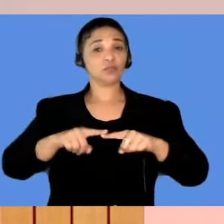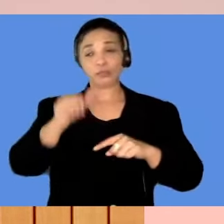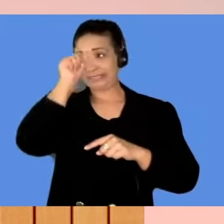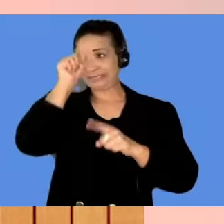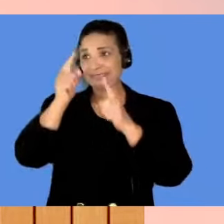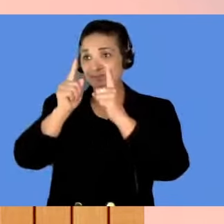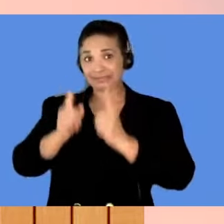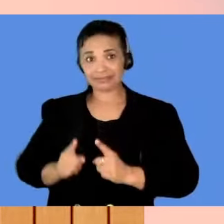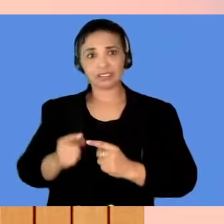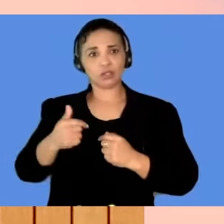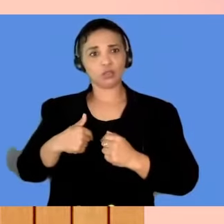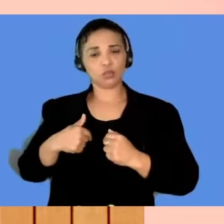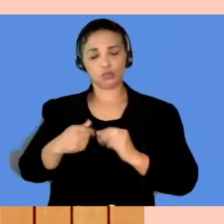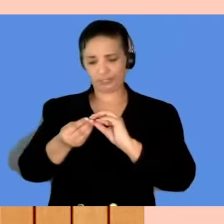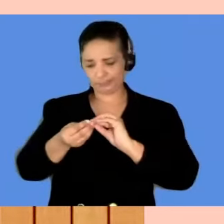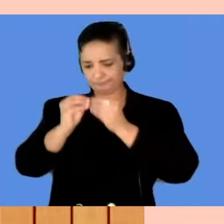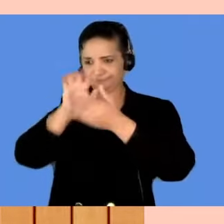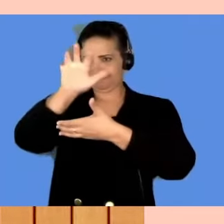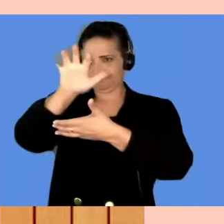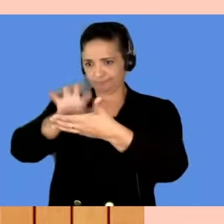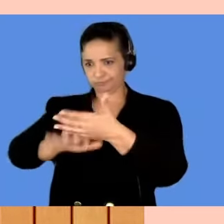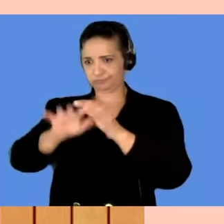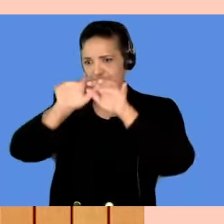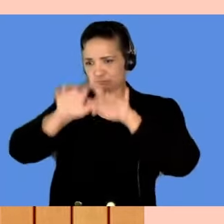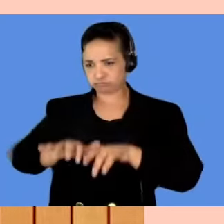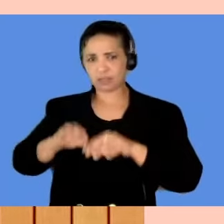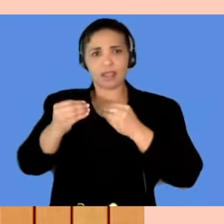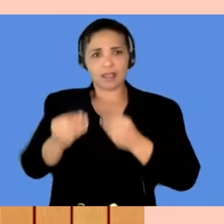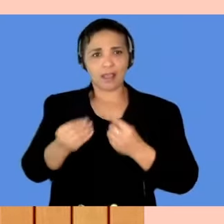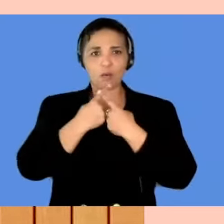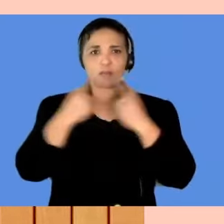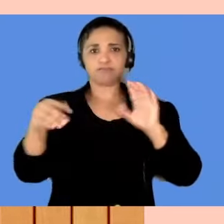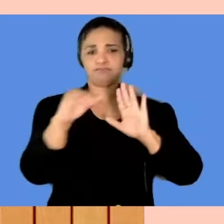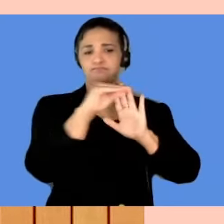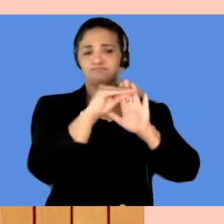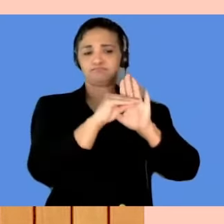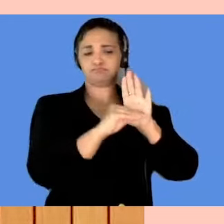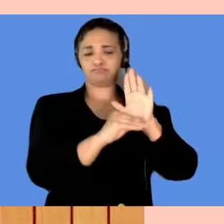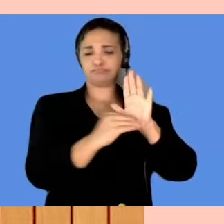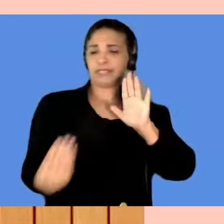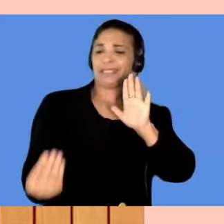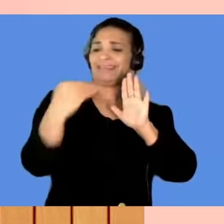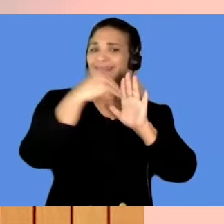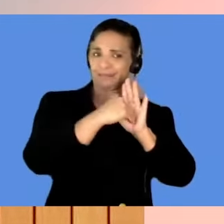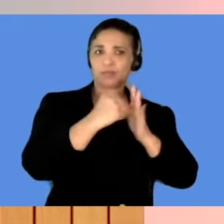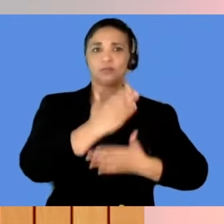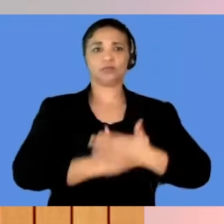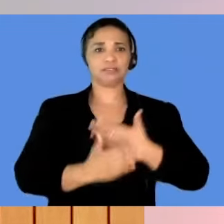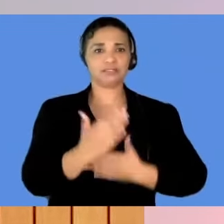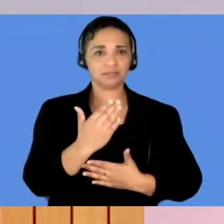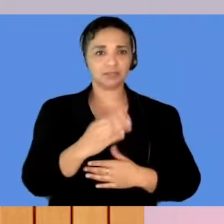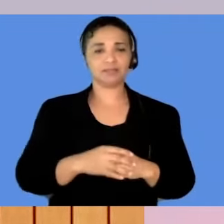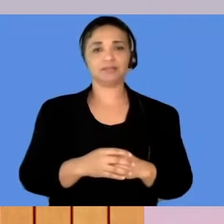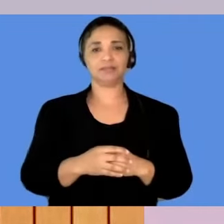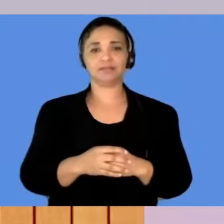create a manifesto for disability. And as I speak, we have received more than